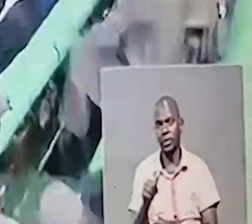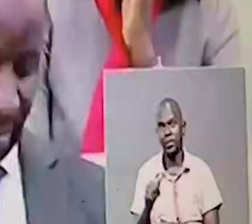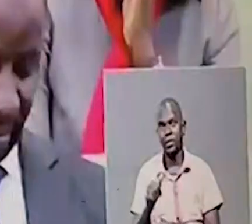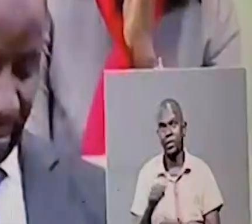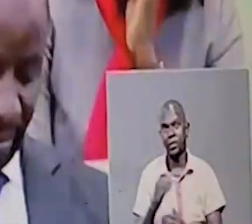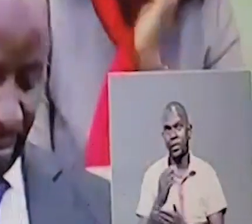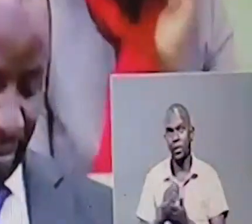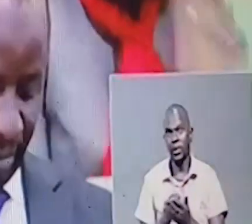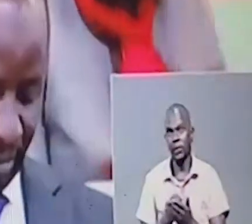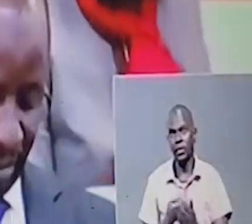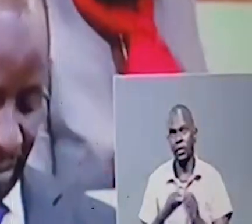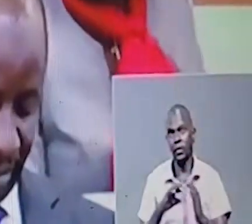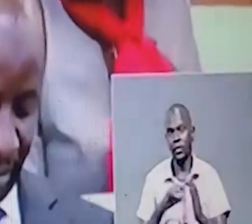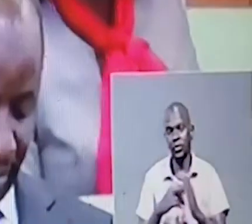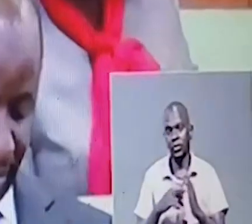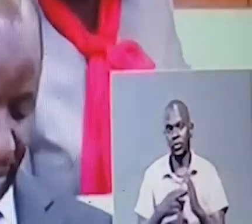Sub-Rule